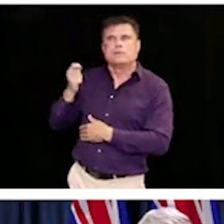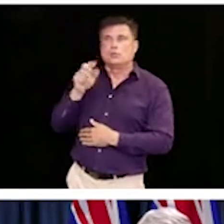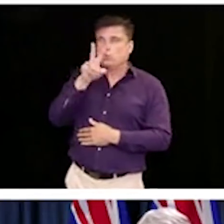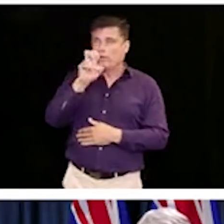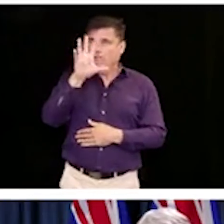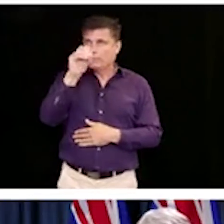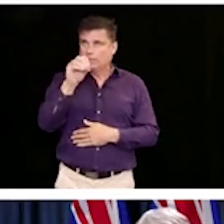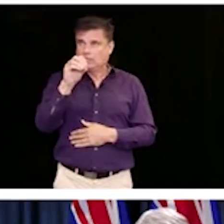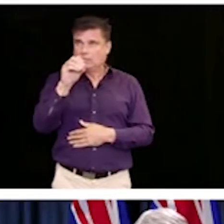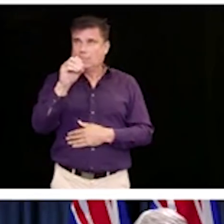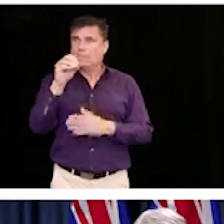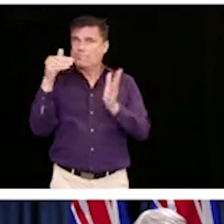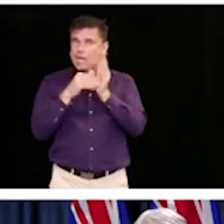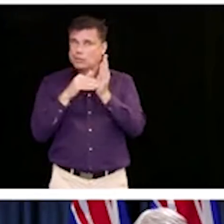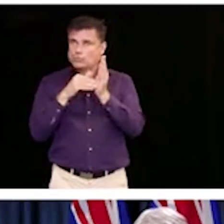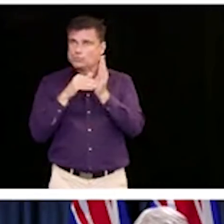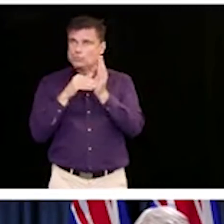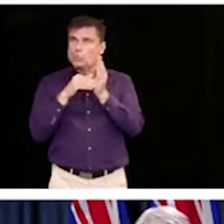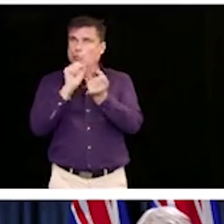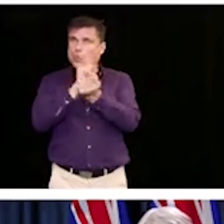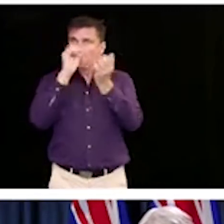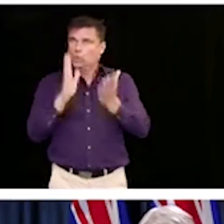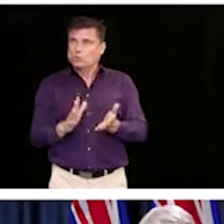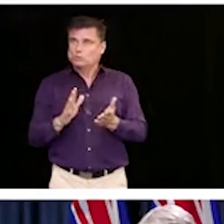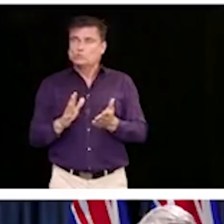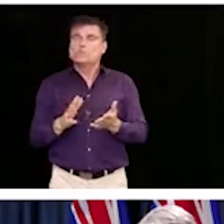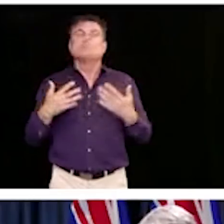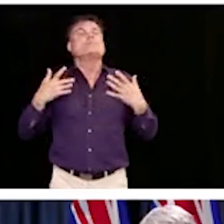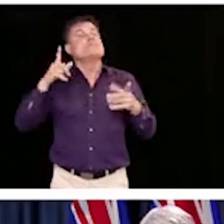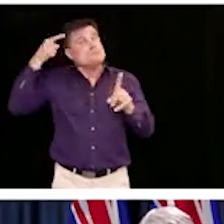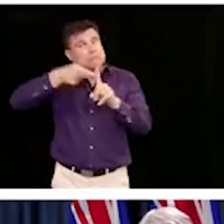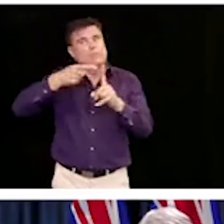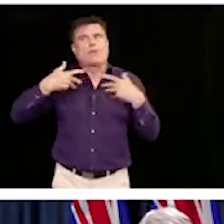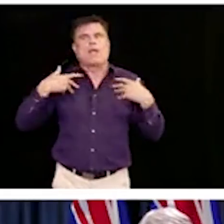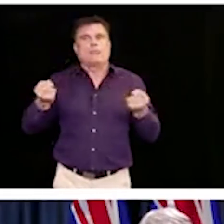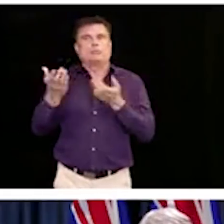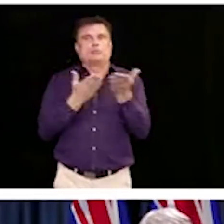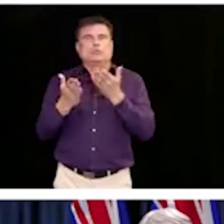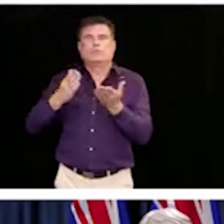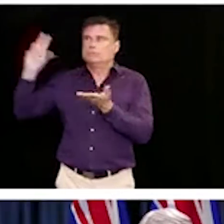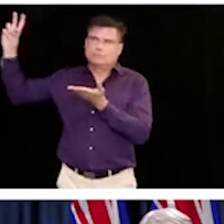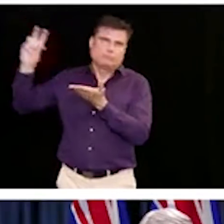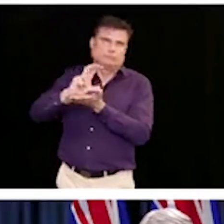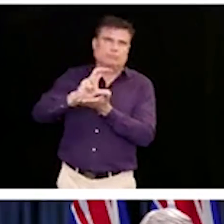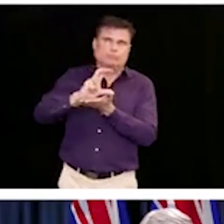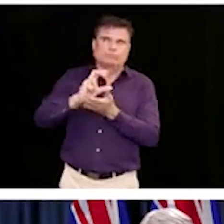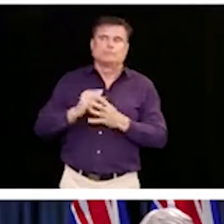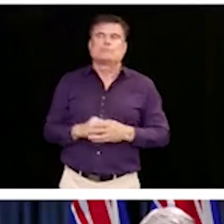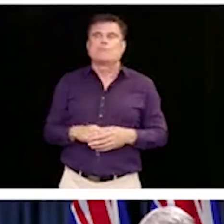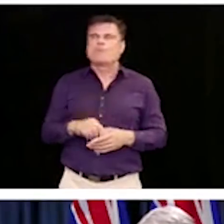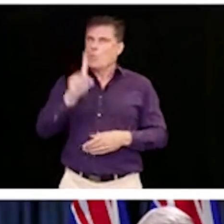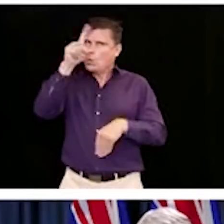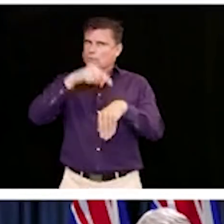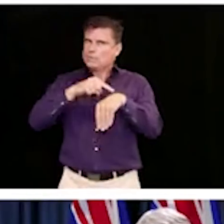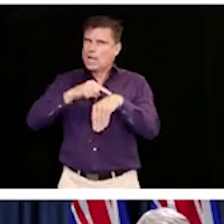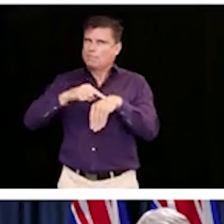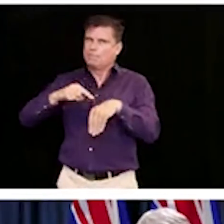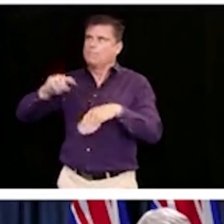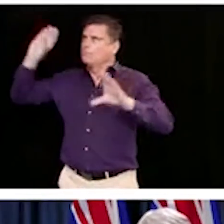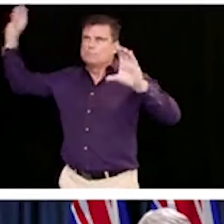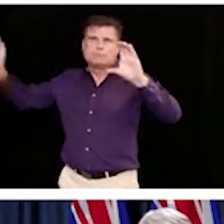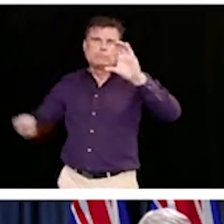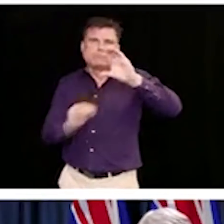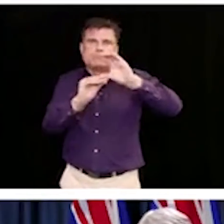250,000 frontline workers in health and social services with a one-time temporary wage boost. The Canada